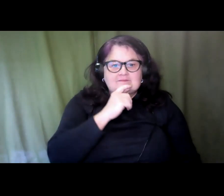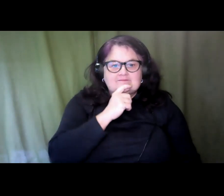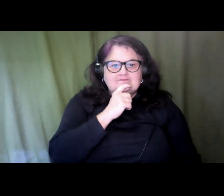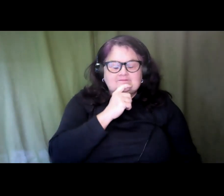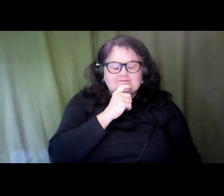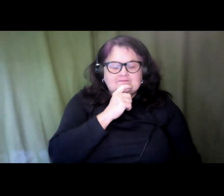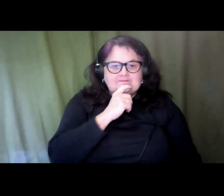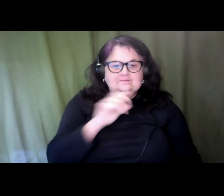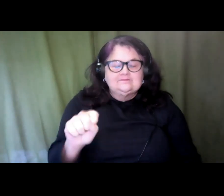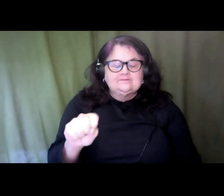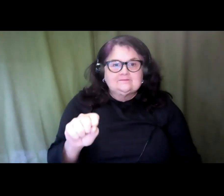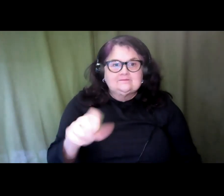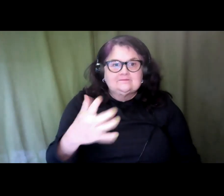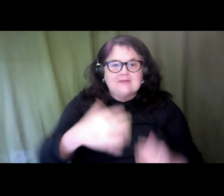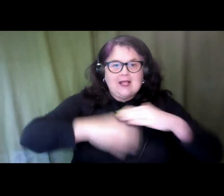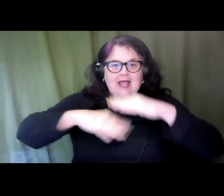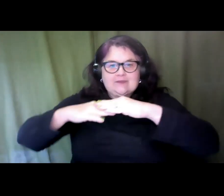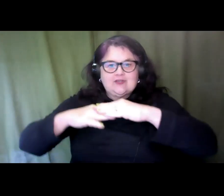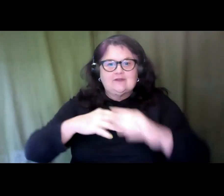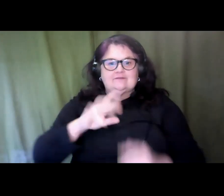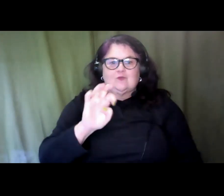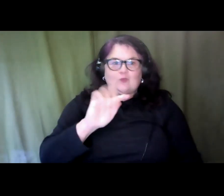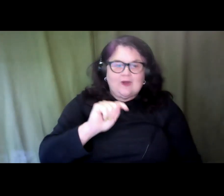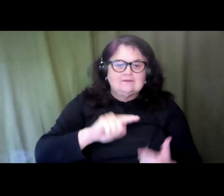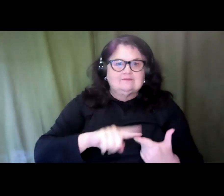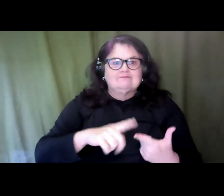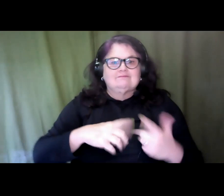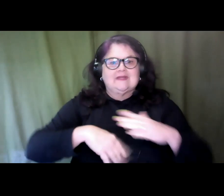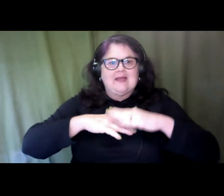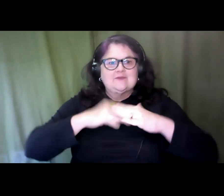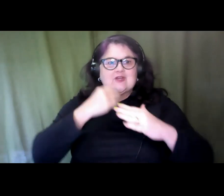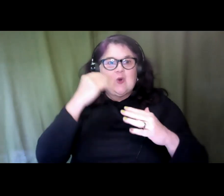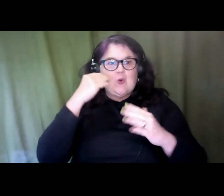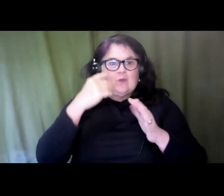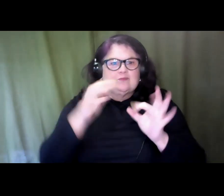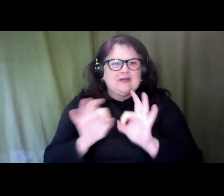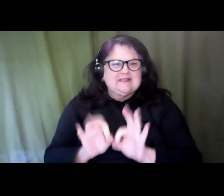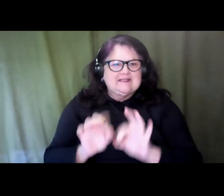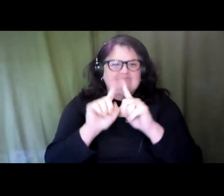And yeah, putting caps on rents, caps on home prices, and so on.